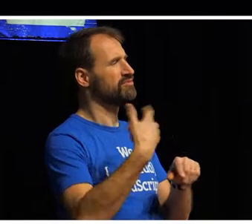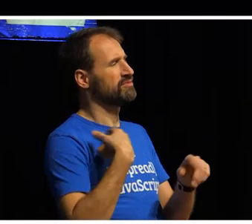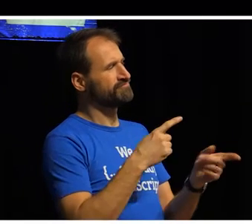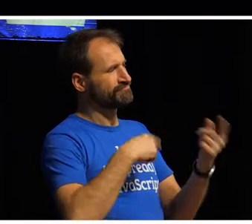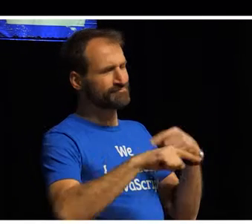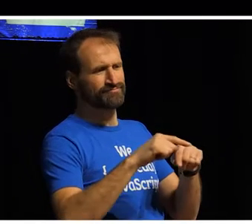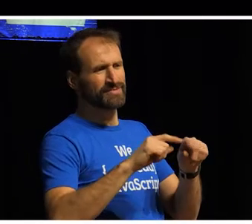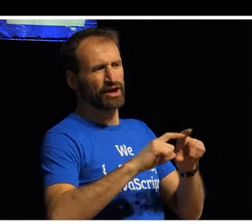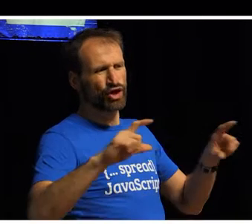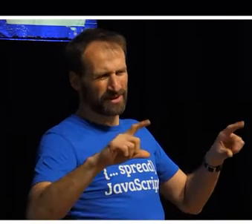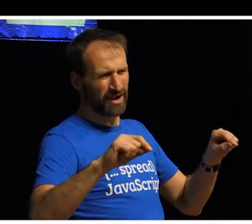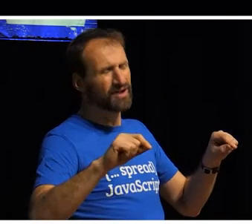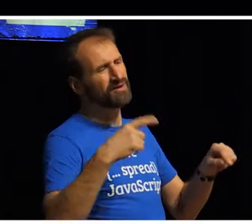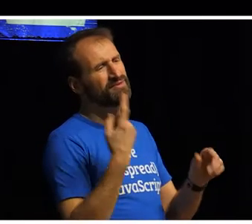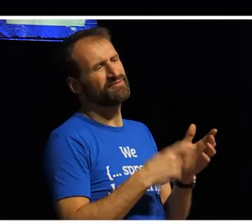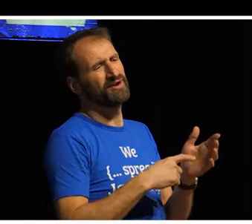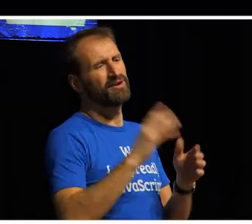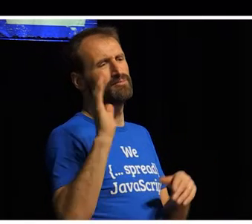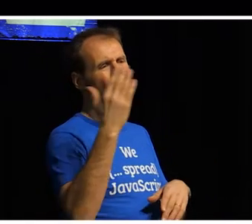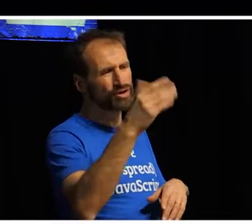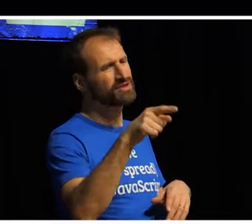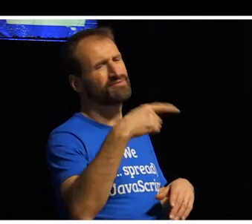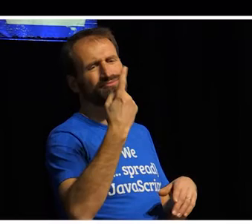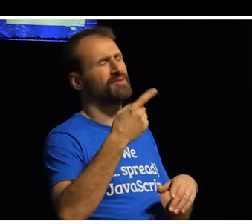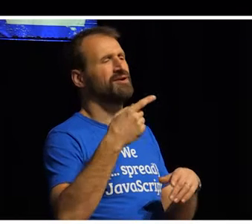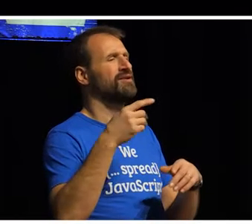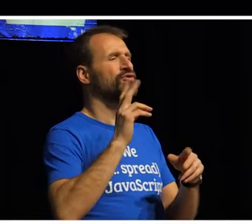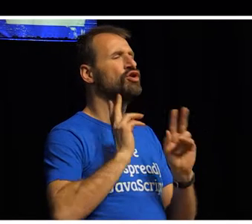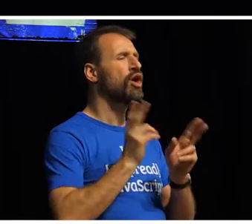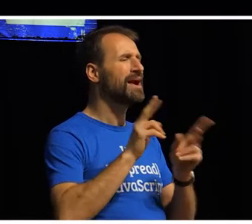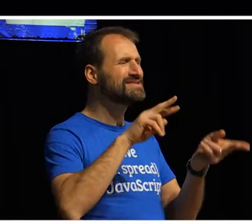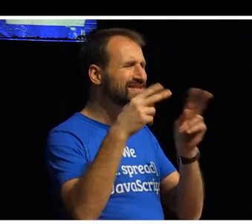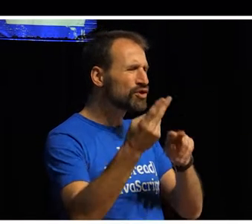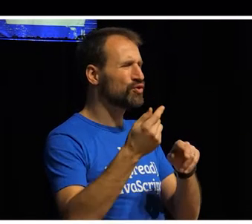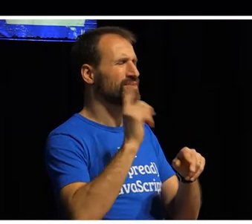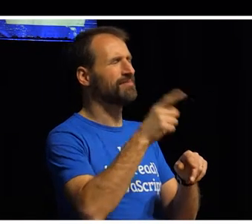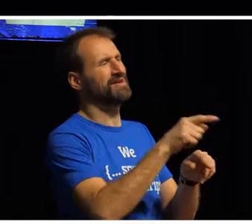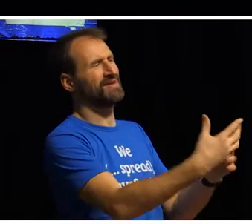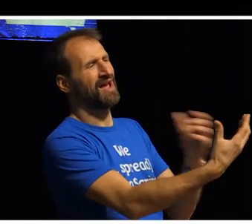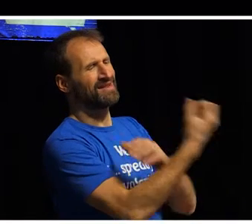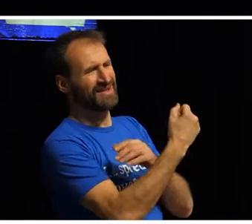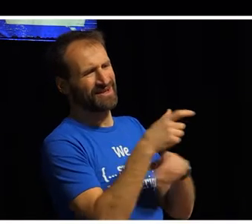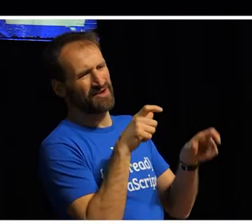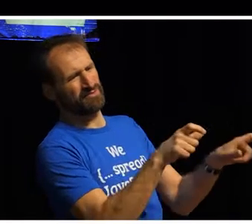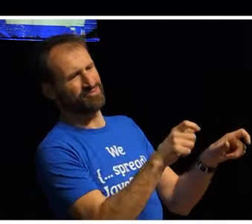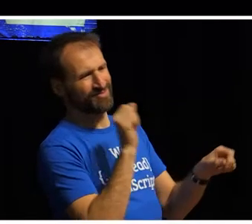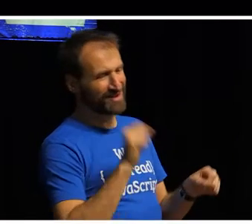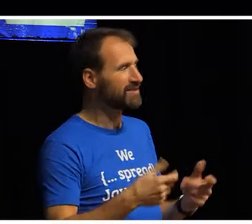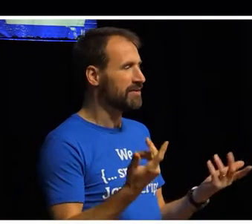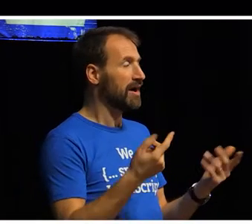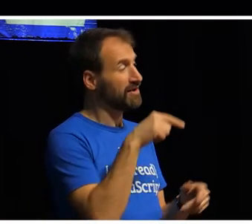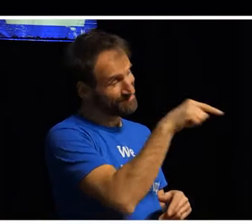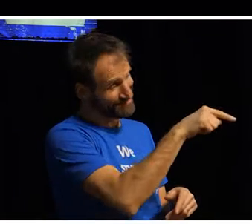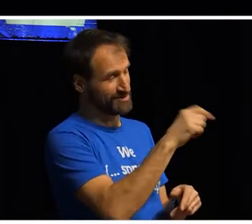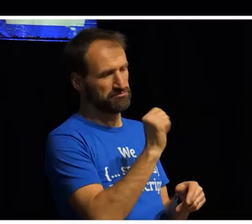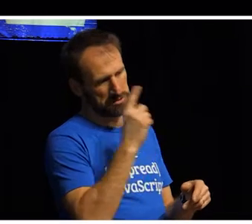browser has all sorts of convenience features around normalization and things like that that kind of get in the way of attackers so we can get the about page through here as